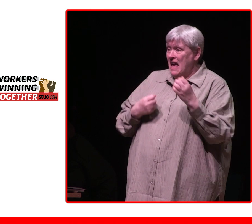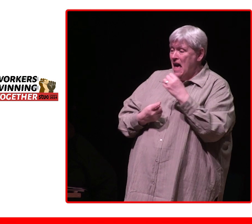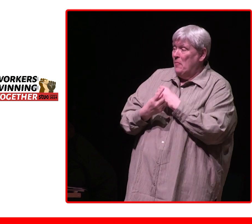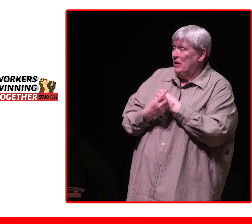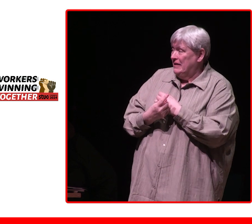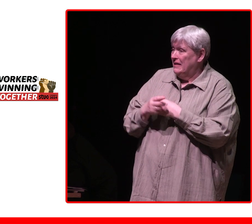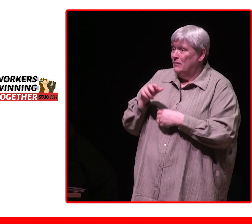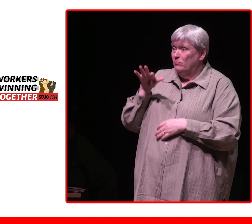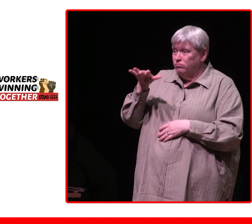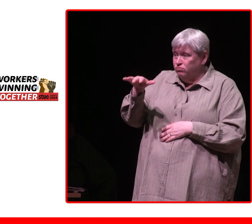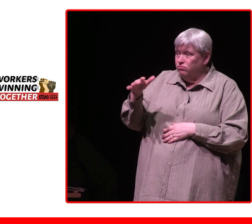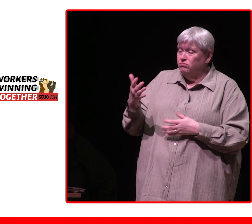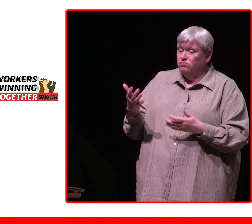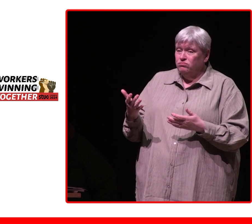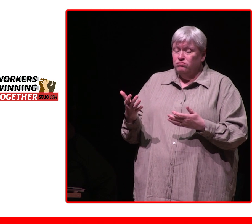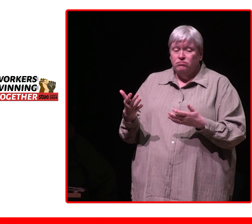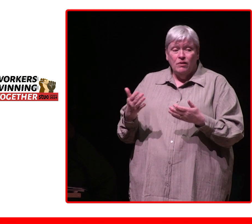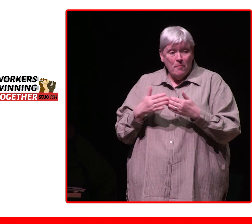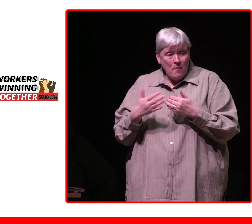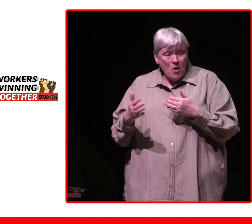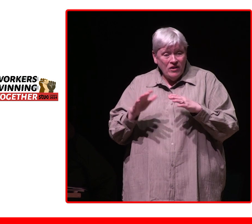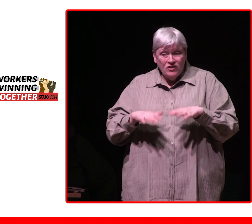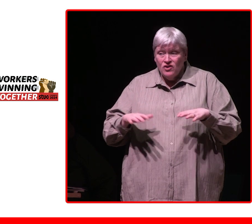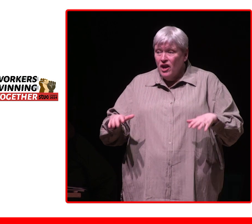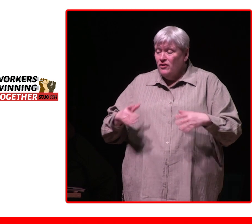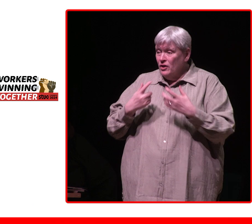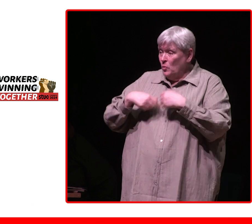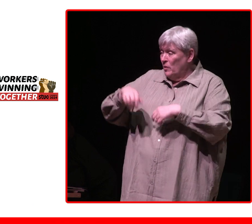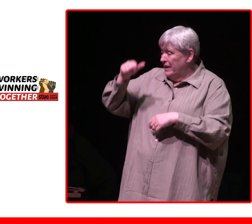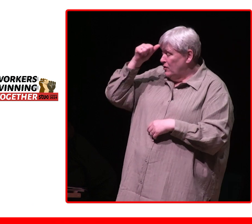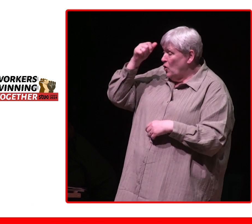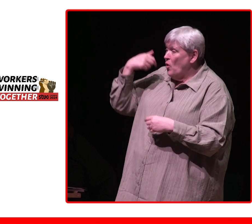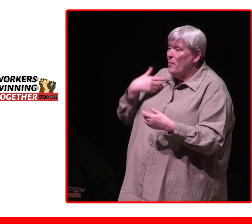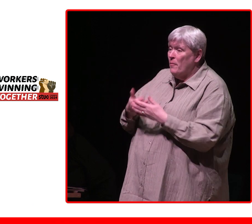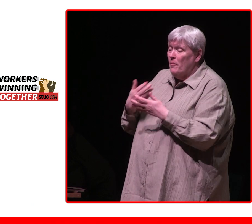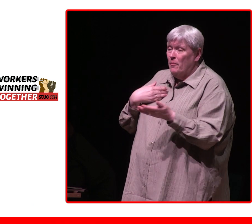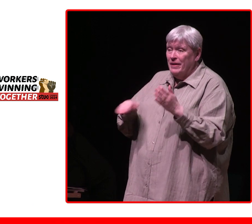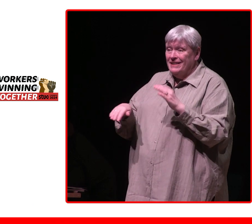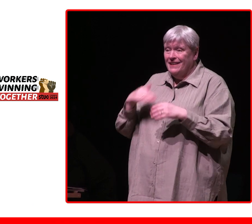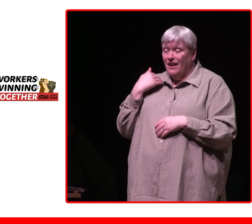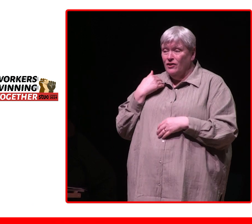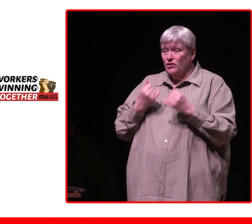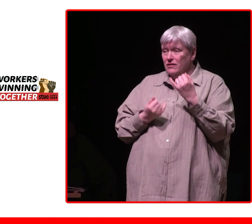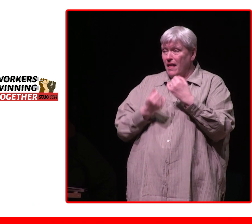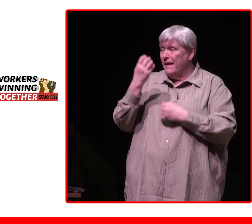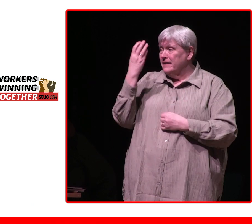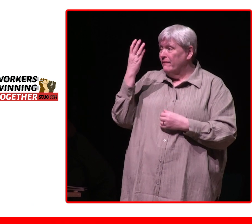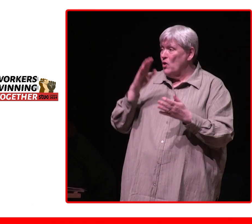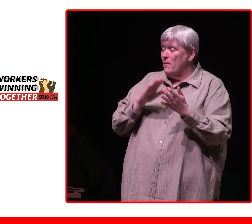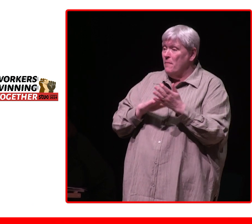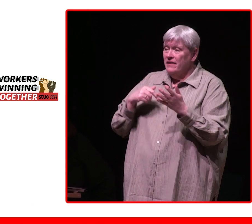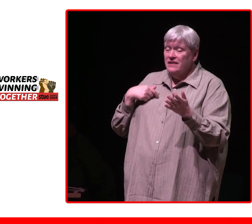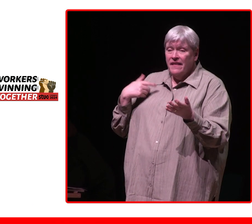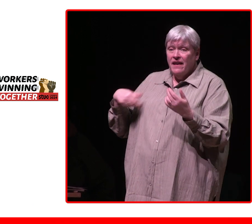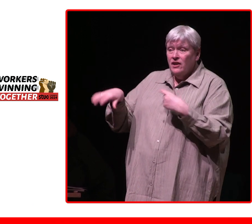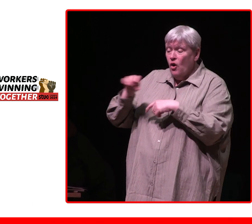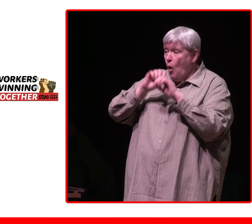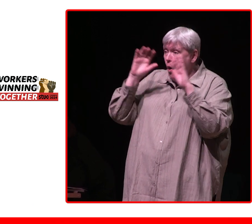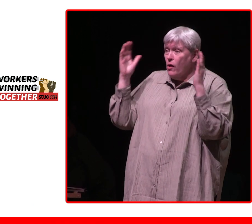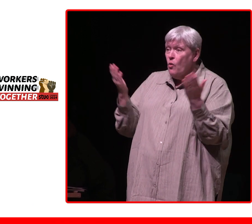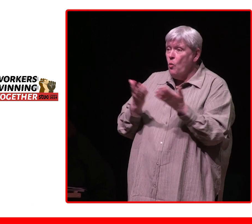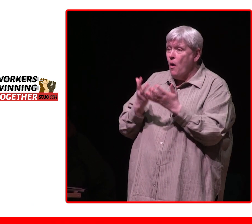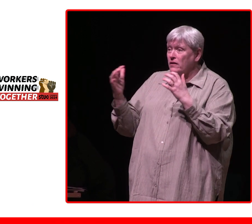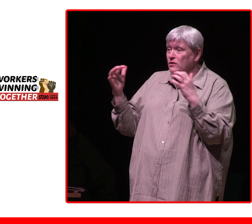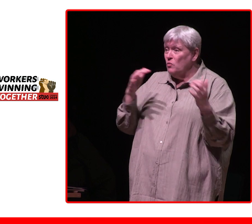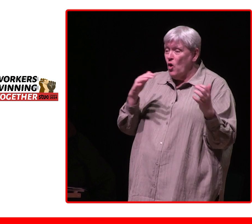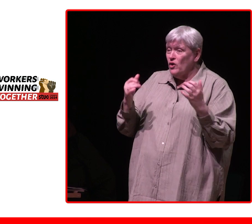our eyes. But more children we know are being killed in Gaza over the last 4 months than all wars worldwide